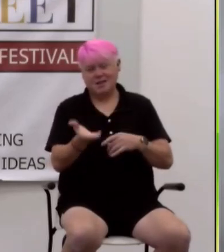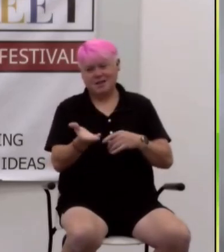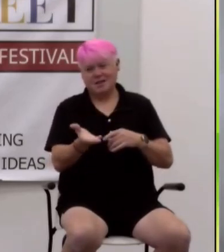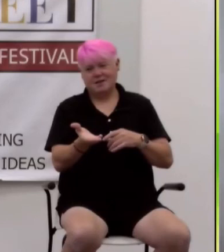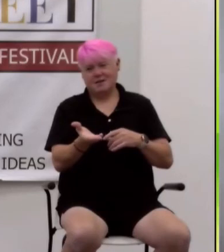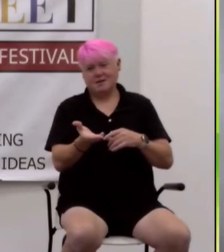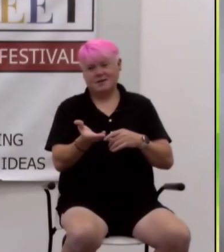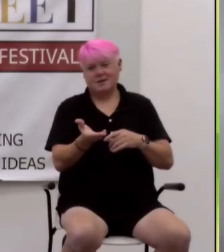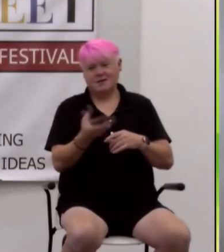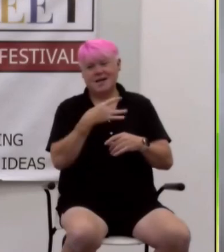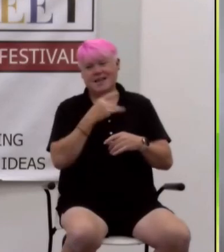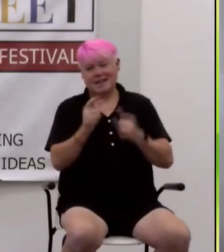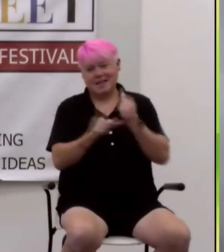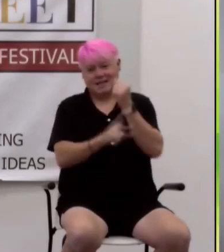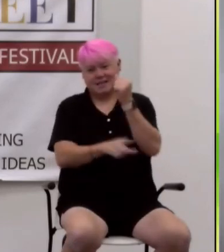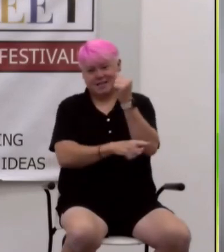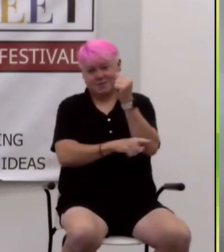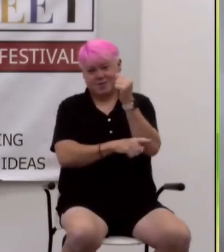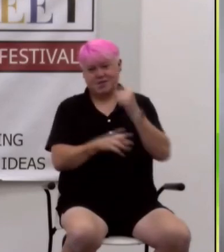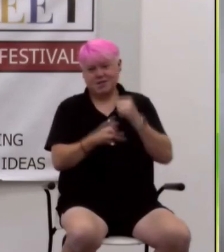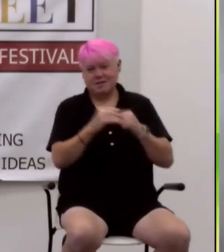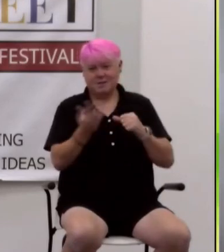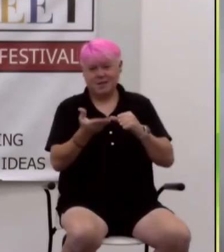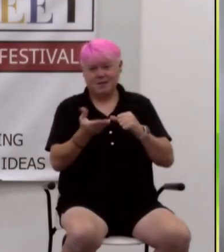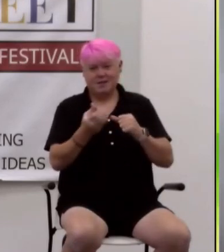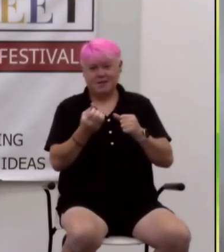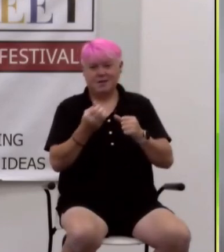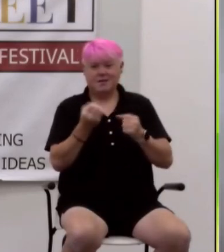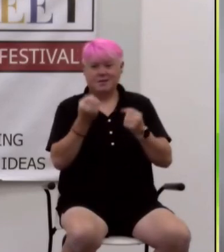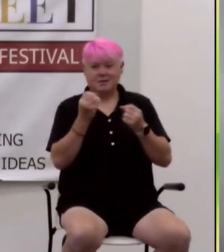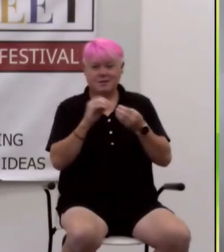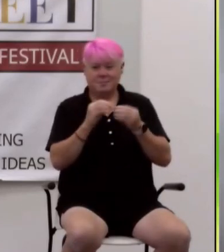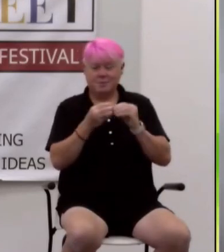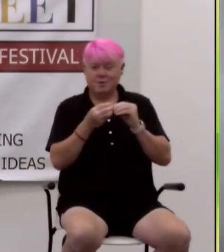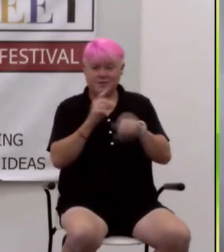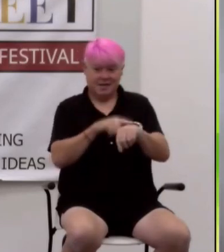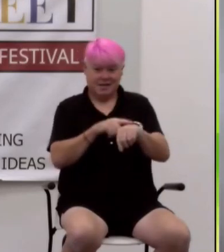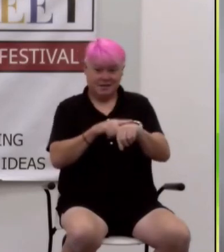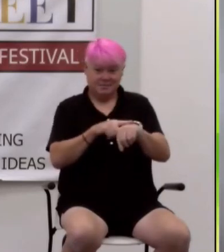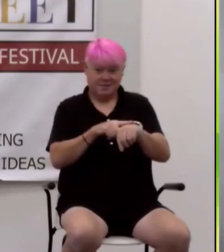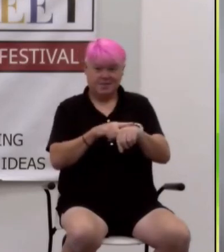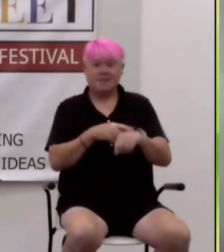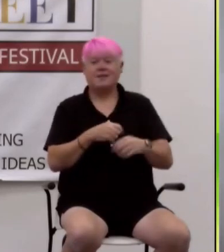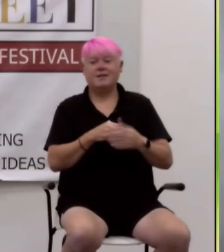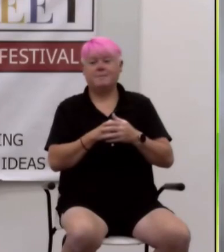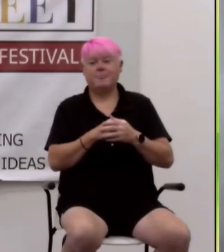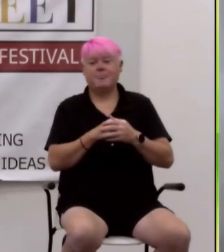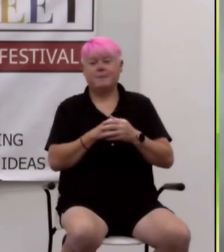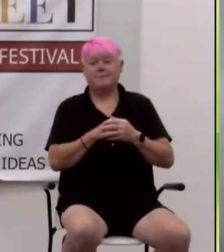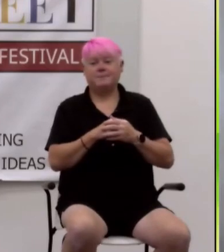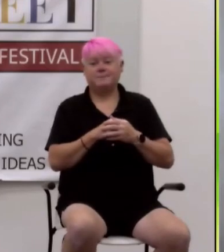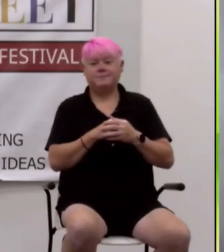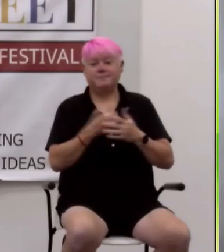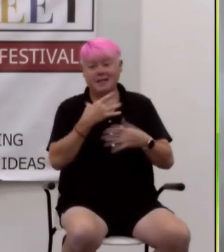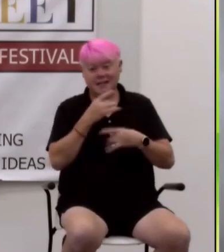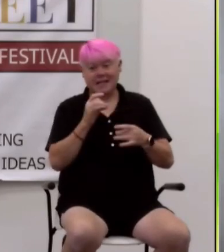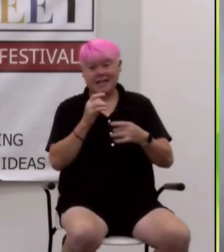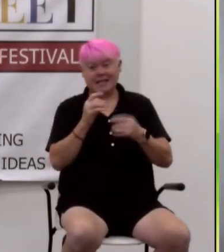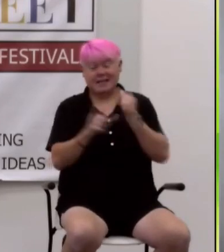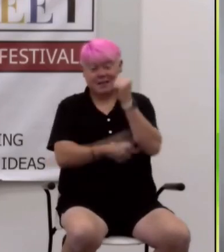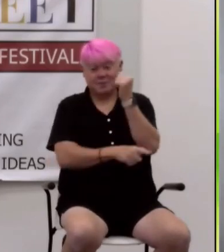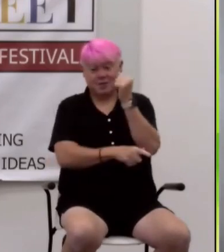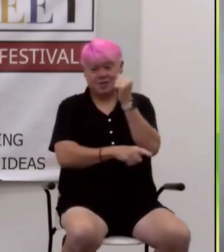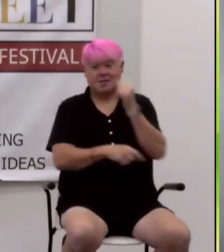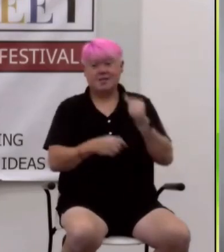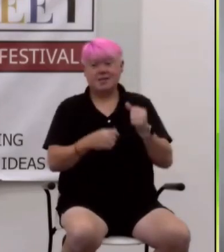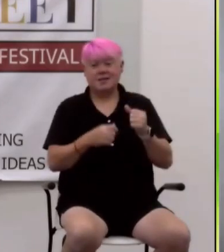I like Lethbridge and I've been there a number of times. I haven't really spent a lot of time in Lethbridge, but I like it. It's also a place to get